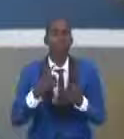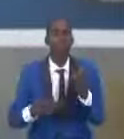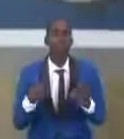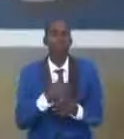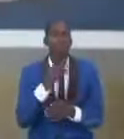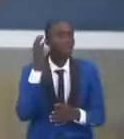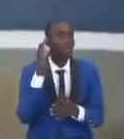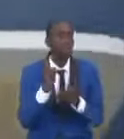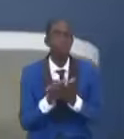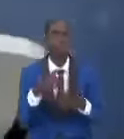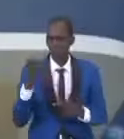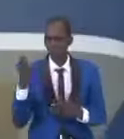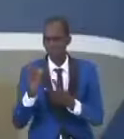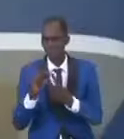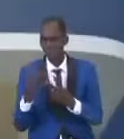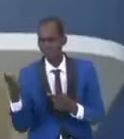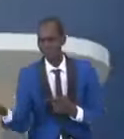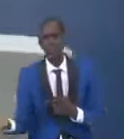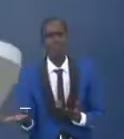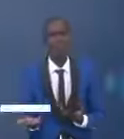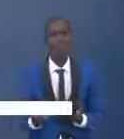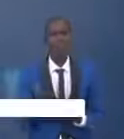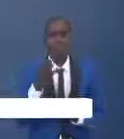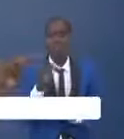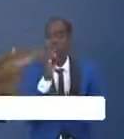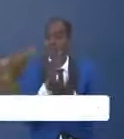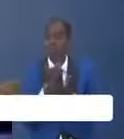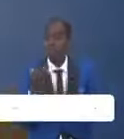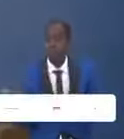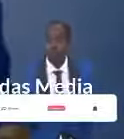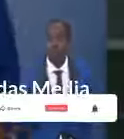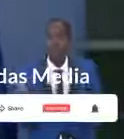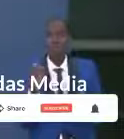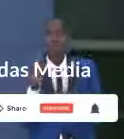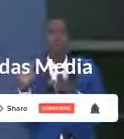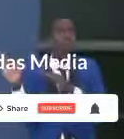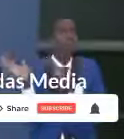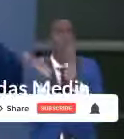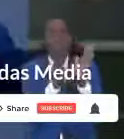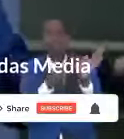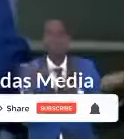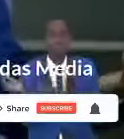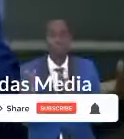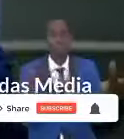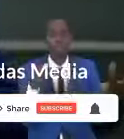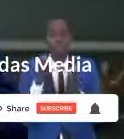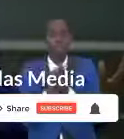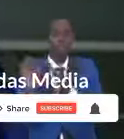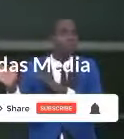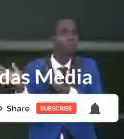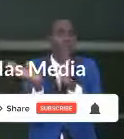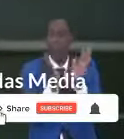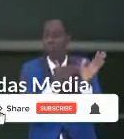that moves us forward. And there is something, a wind blowing, and it's blowing